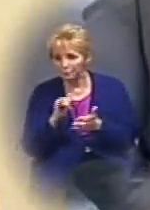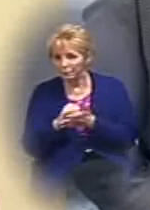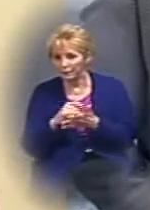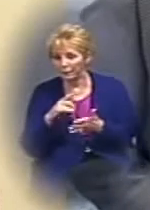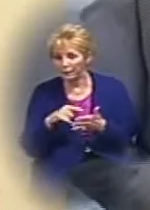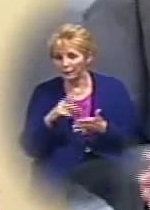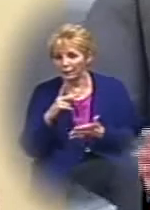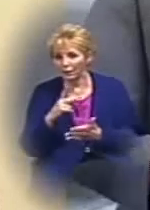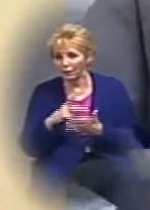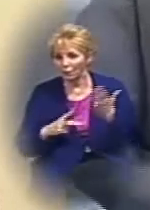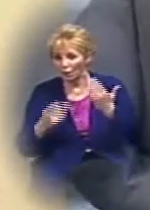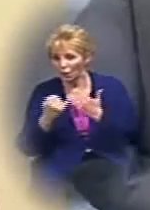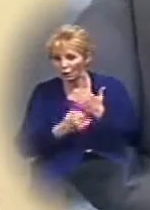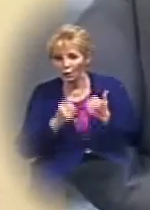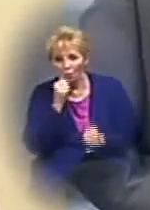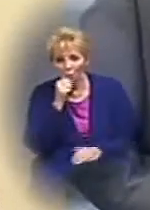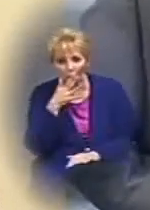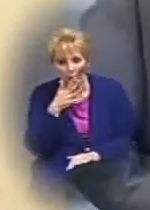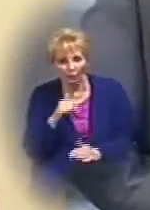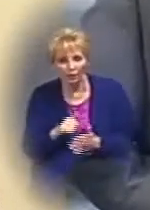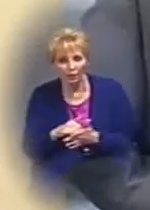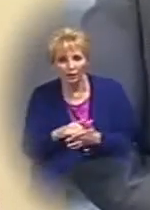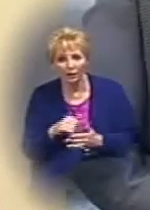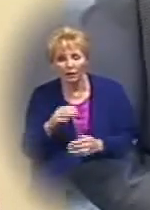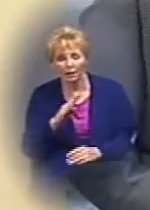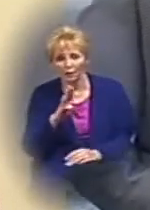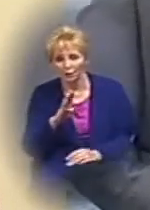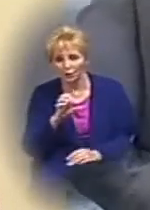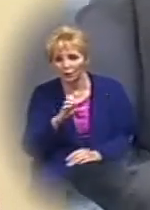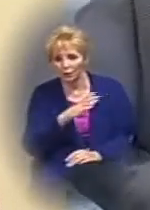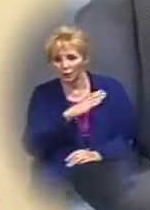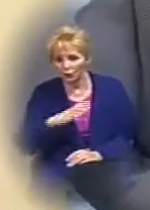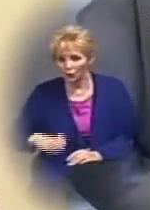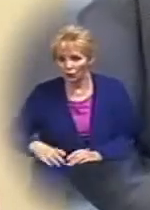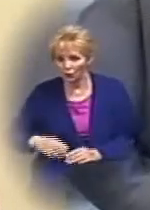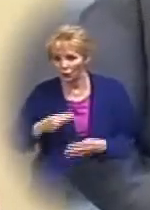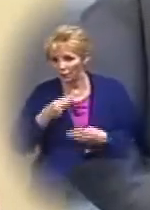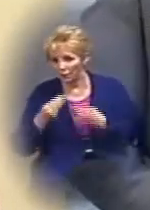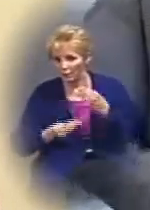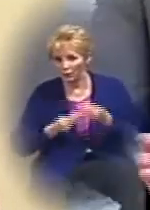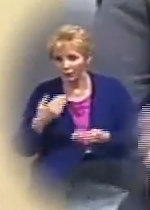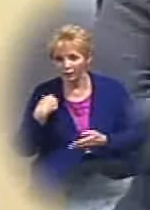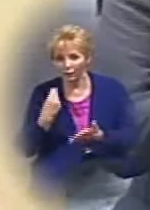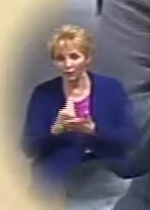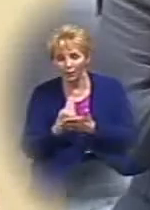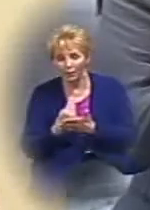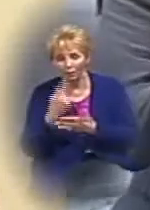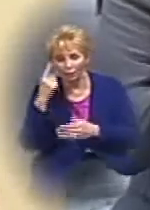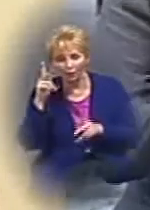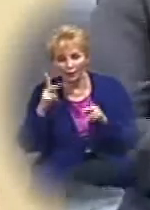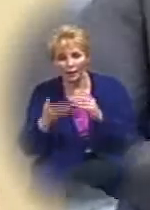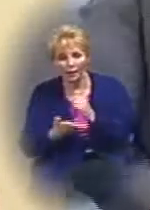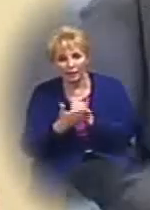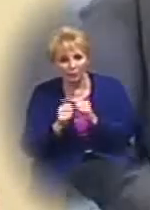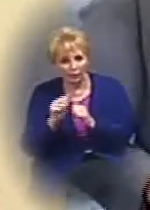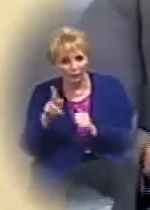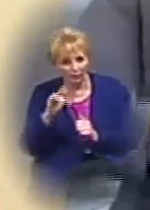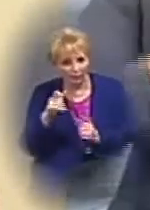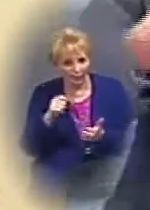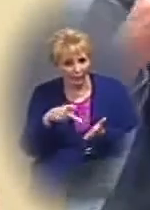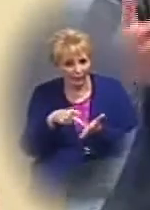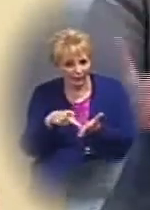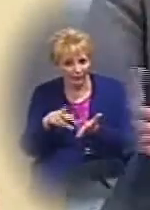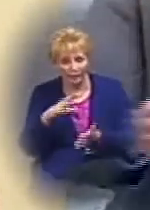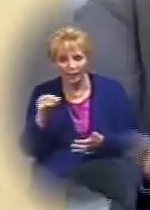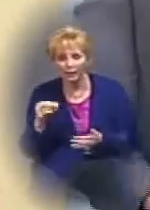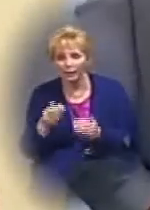Project Warm through the partnership with Burke United Christian Ministries, the ability to have some money withheld from people's bills at their election and